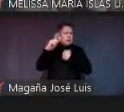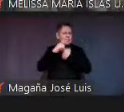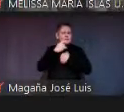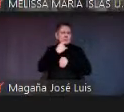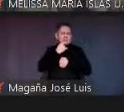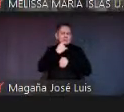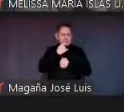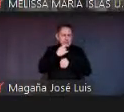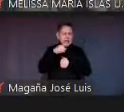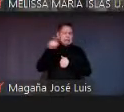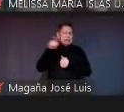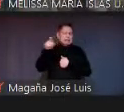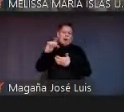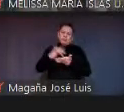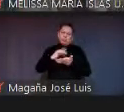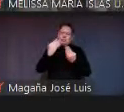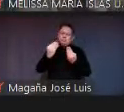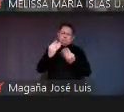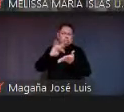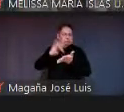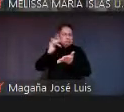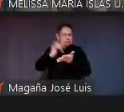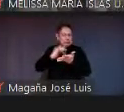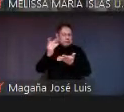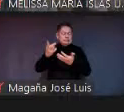General Medical Council, GMC.